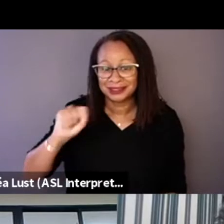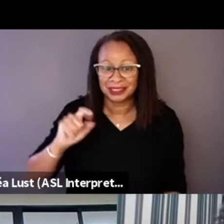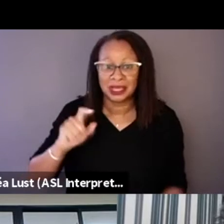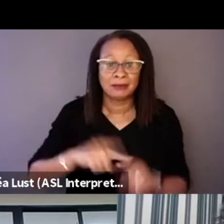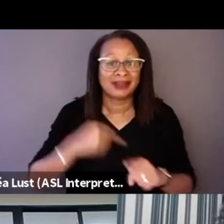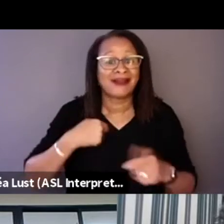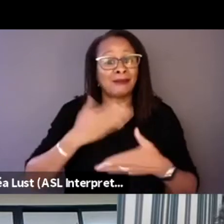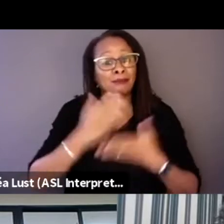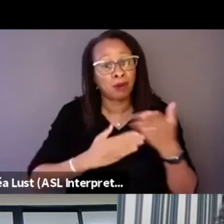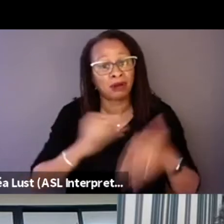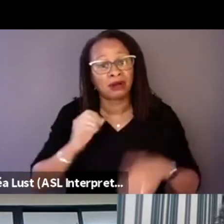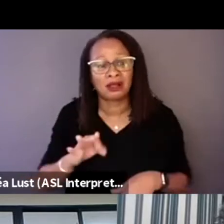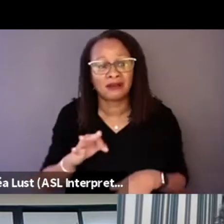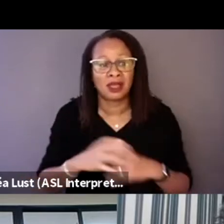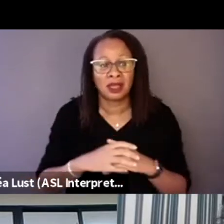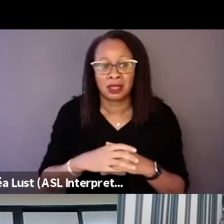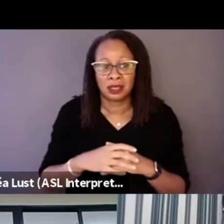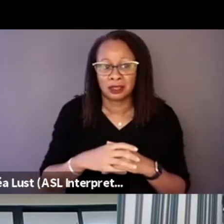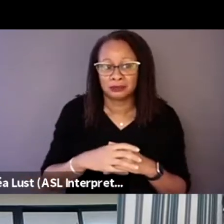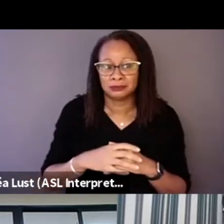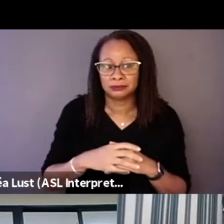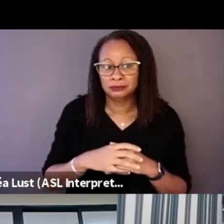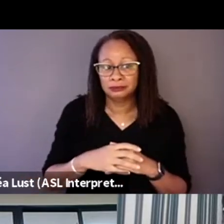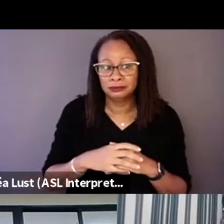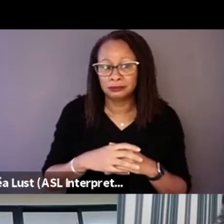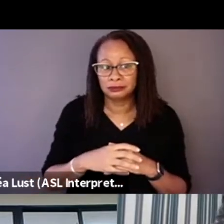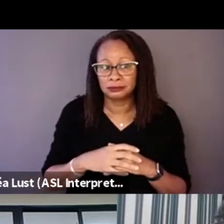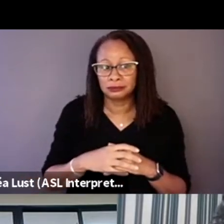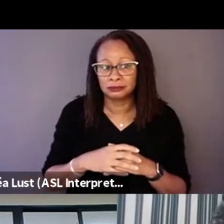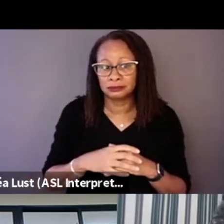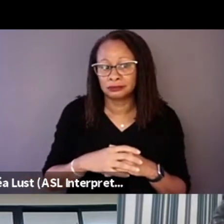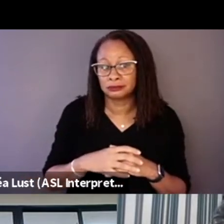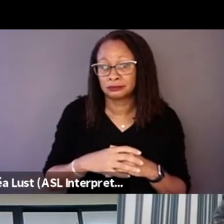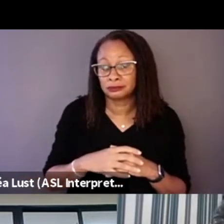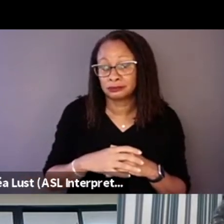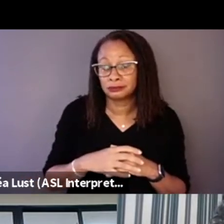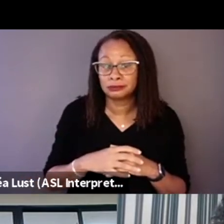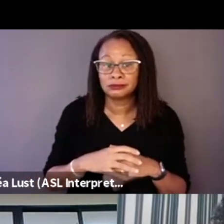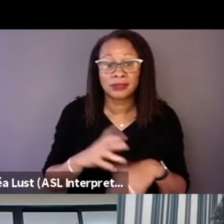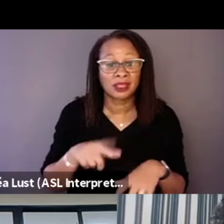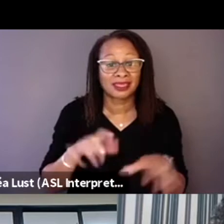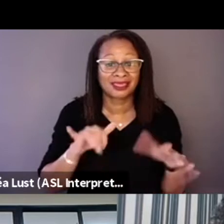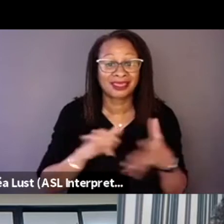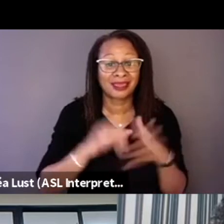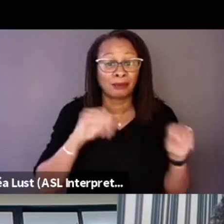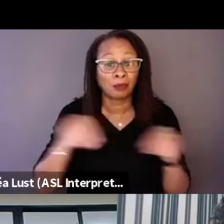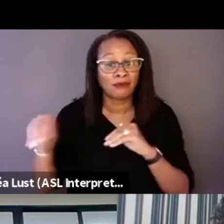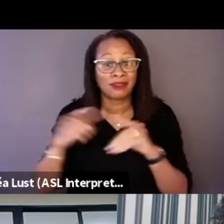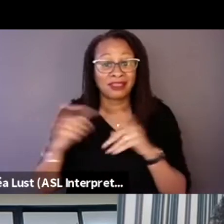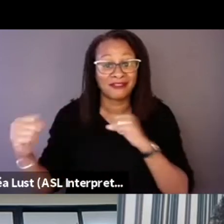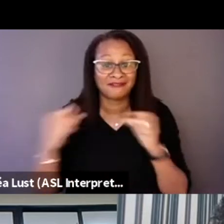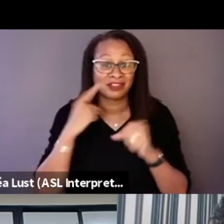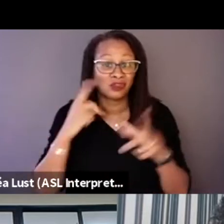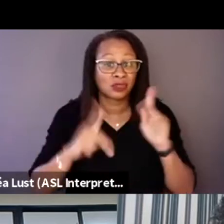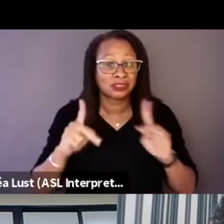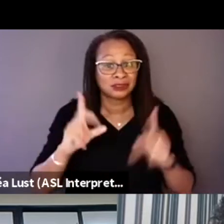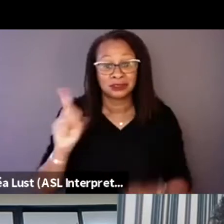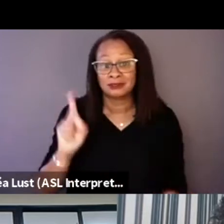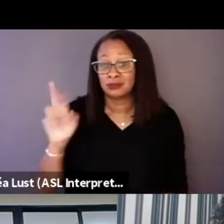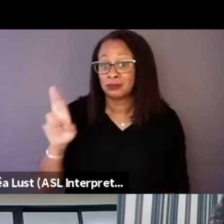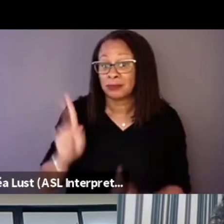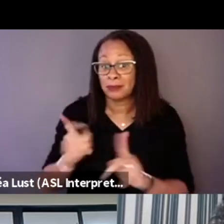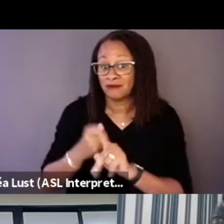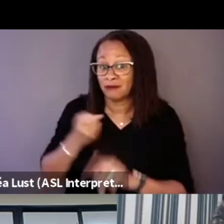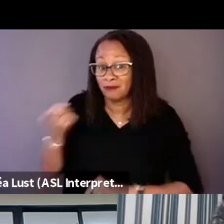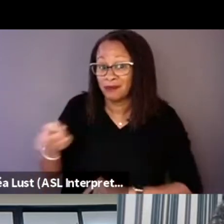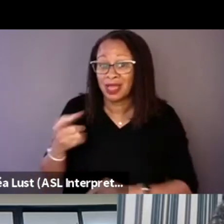of the Reconocido Movimiento. The Reconocido Movimiento, this movement fights for Dominican people and Dominican